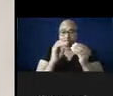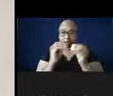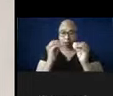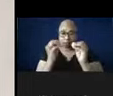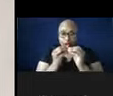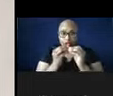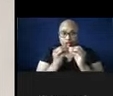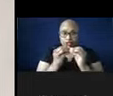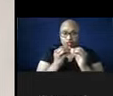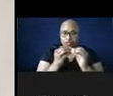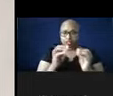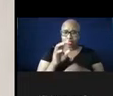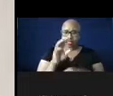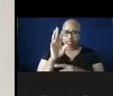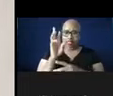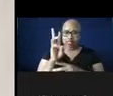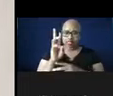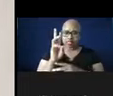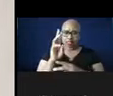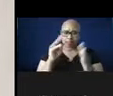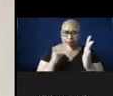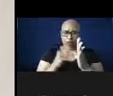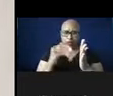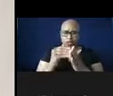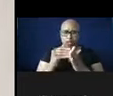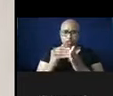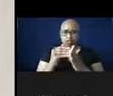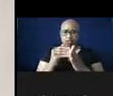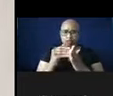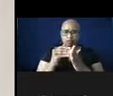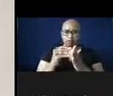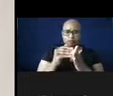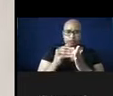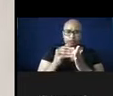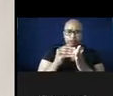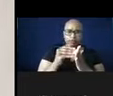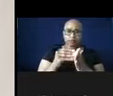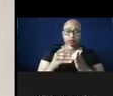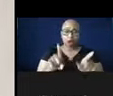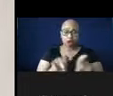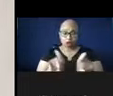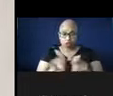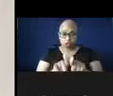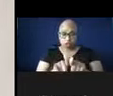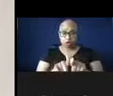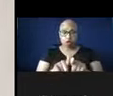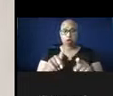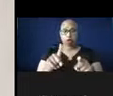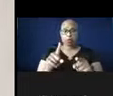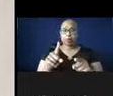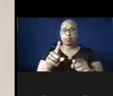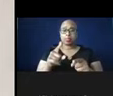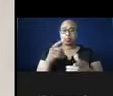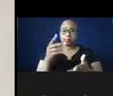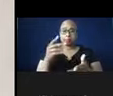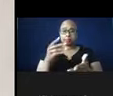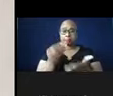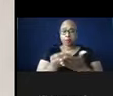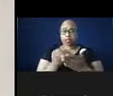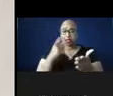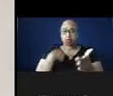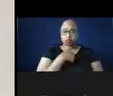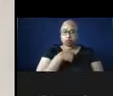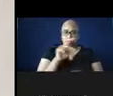the amount estimated that we would have to share on annual routine maintenance to address that